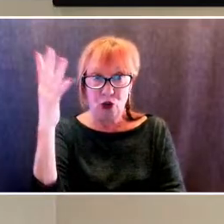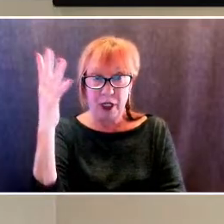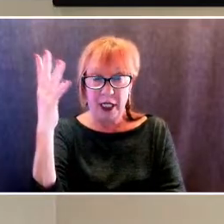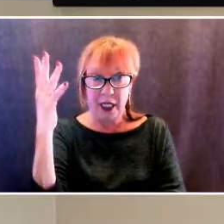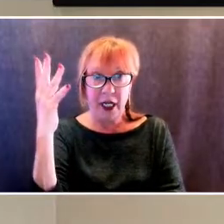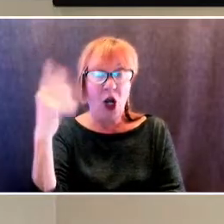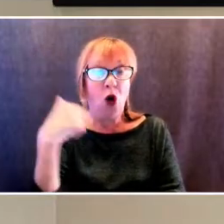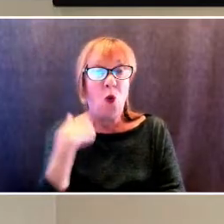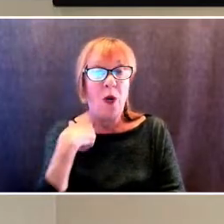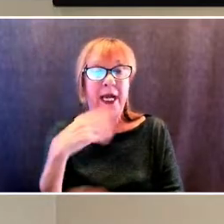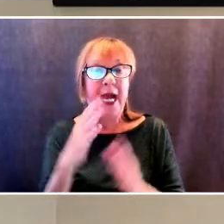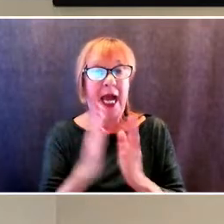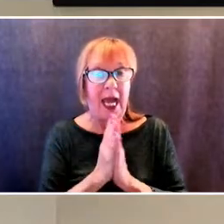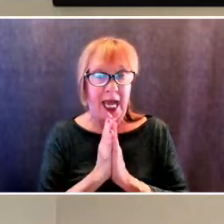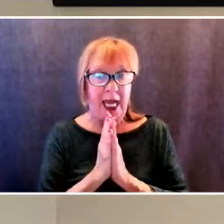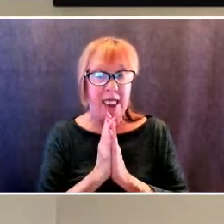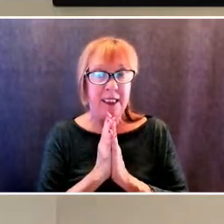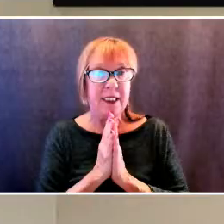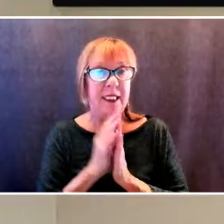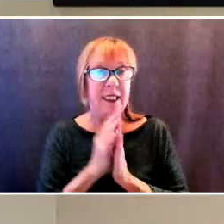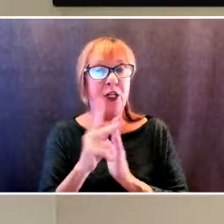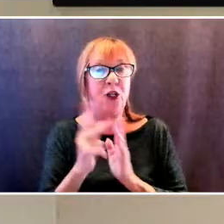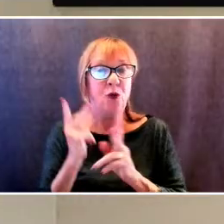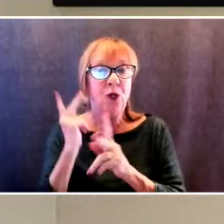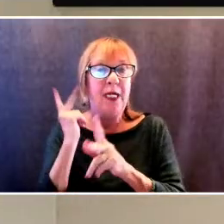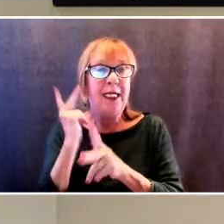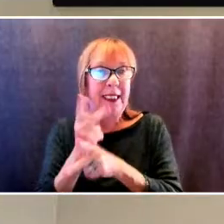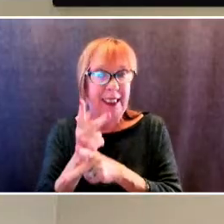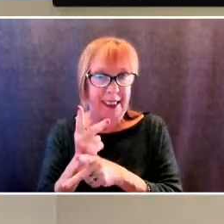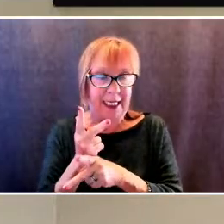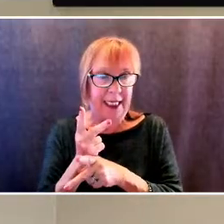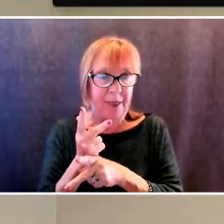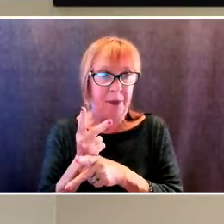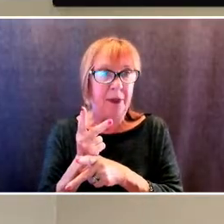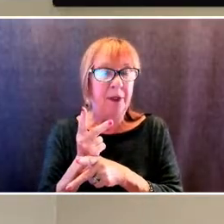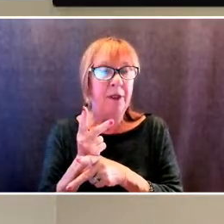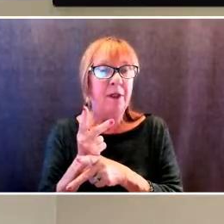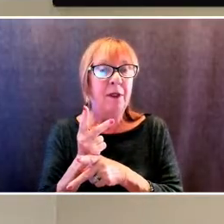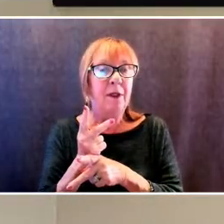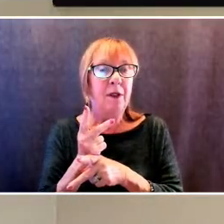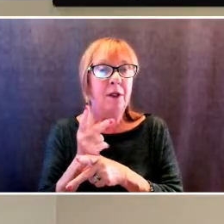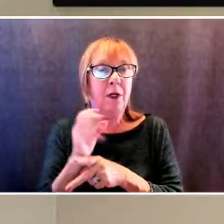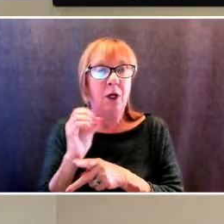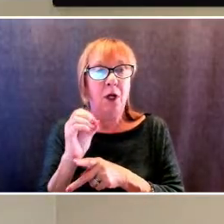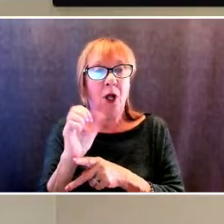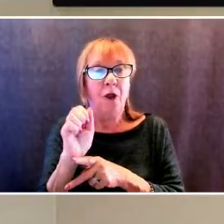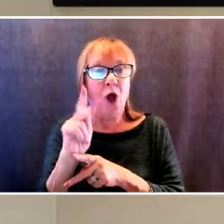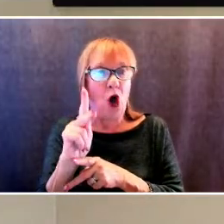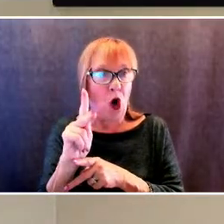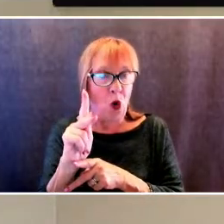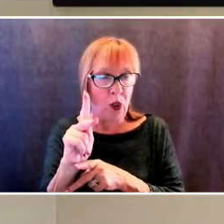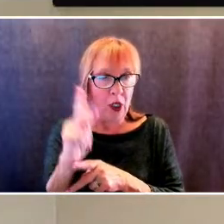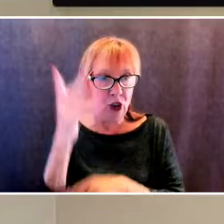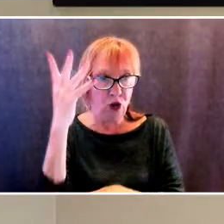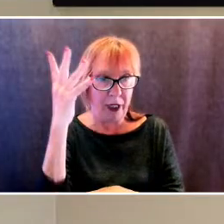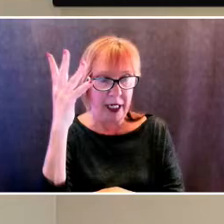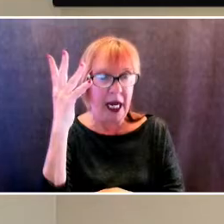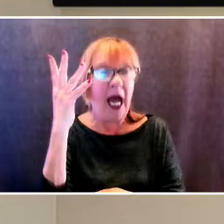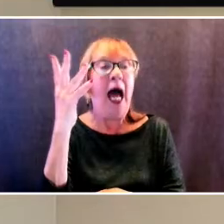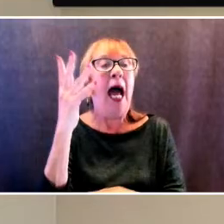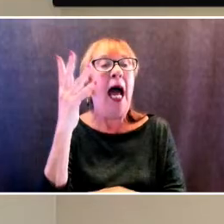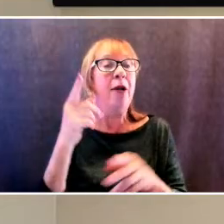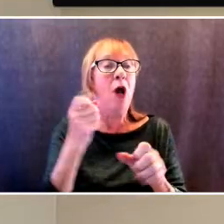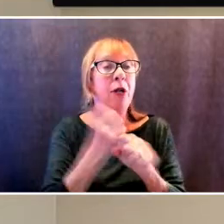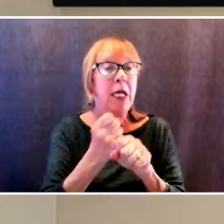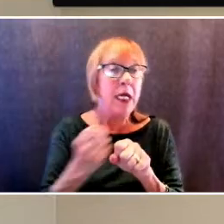that you retain that oak tree, and we would reassess it in about a year with the county forester,